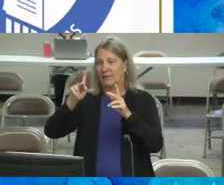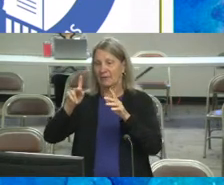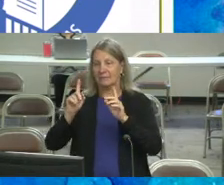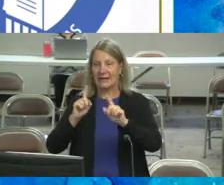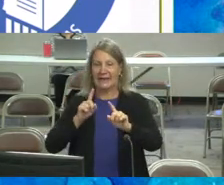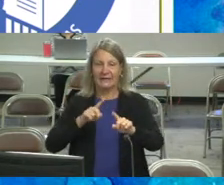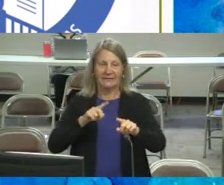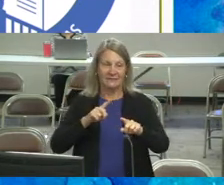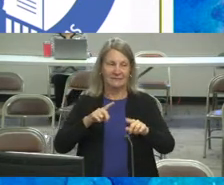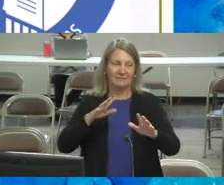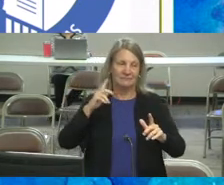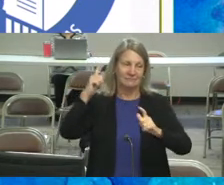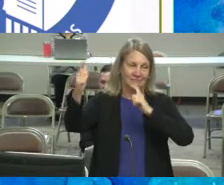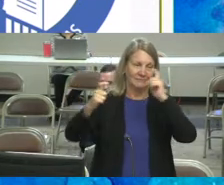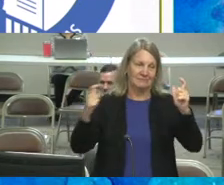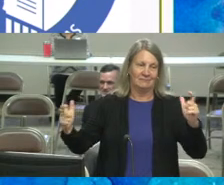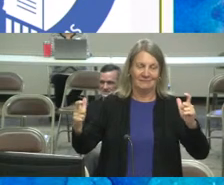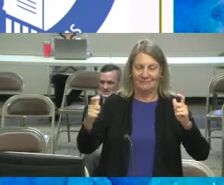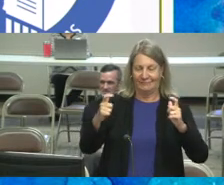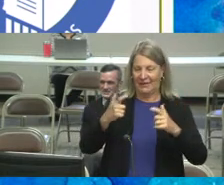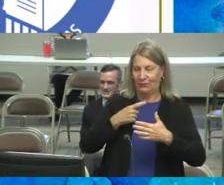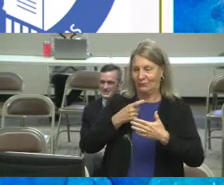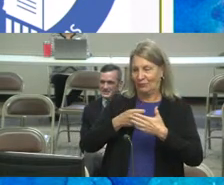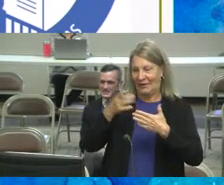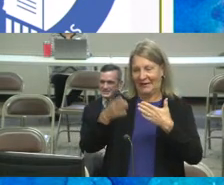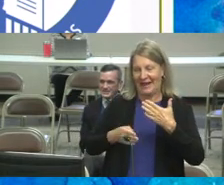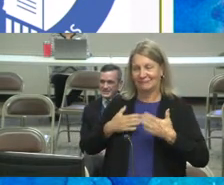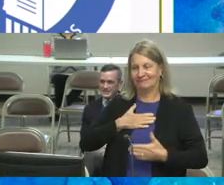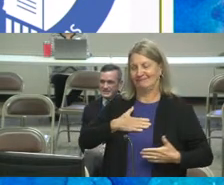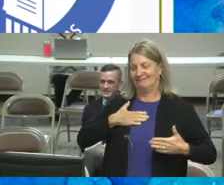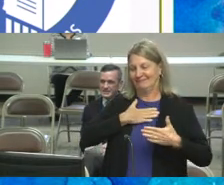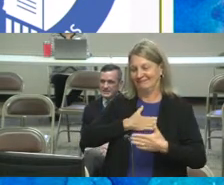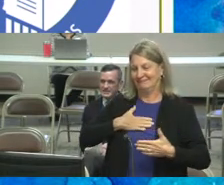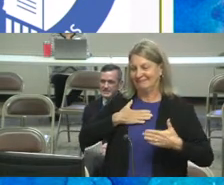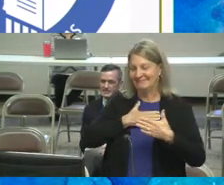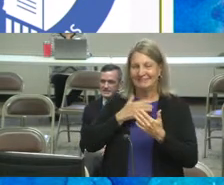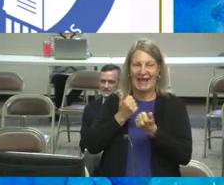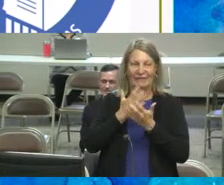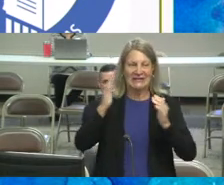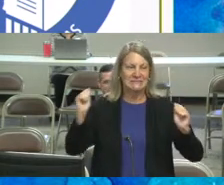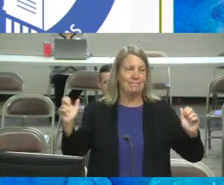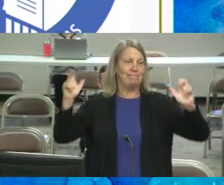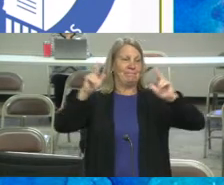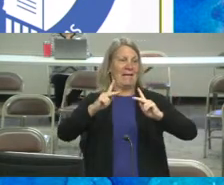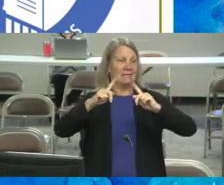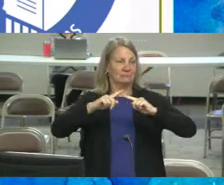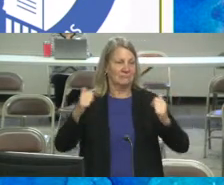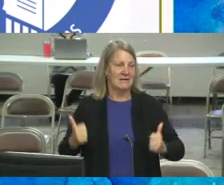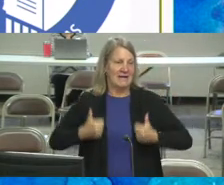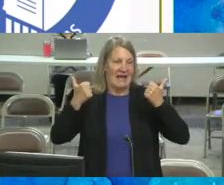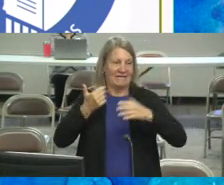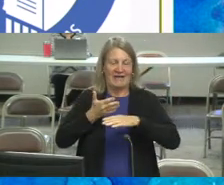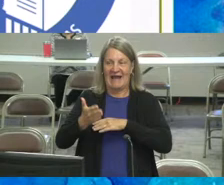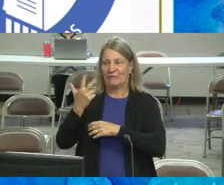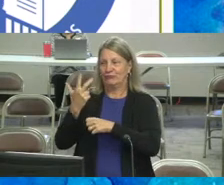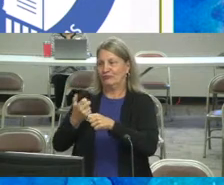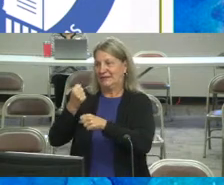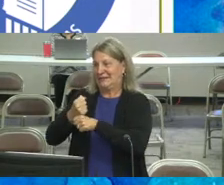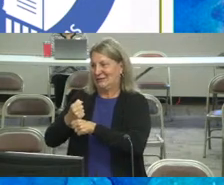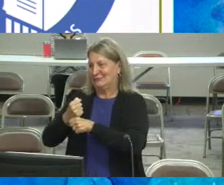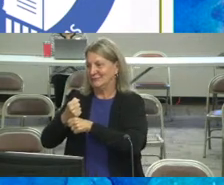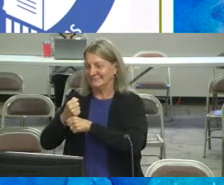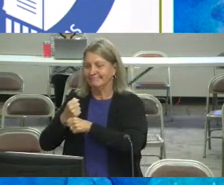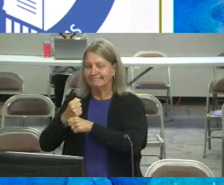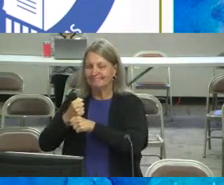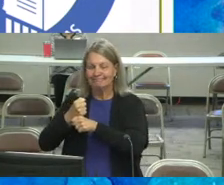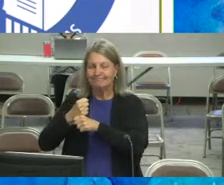ceremonies so we had approximately three to four hundred people come to campus over the weekend uh and it was wonderful to